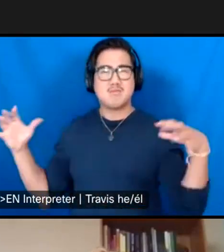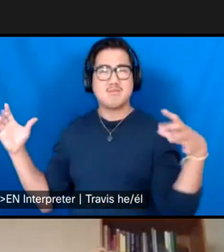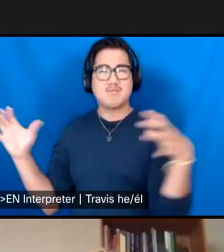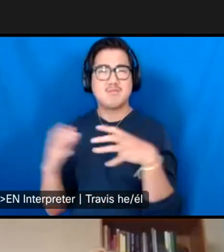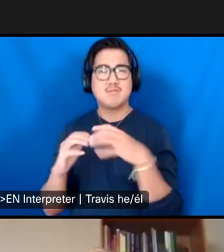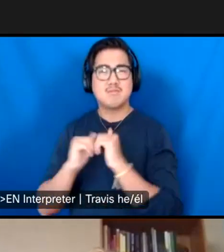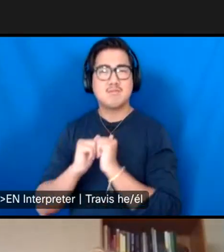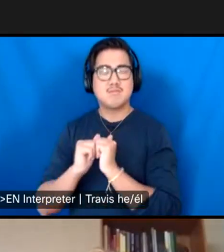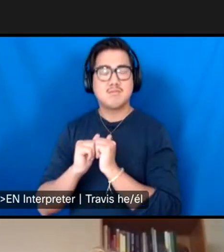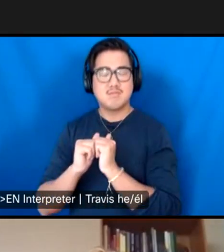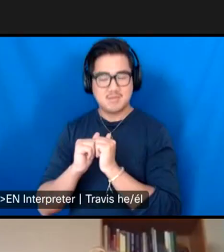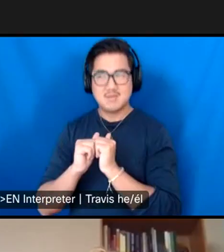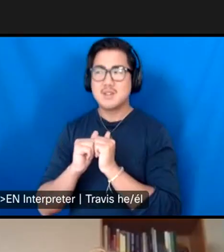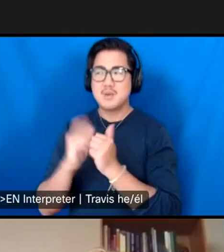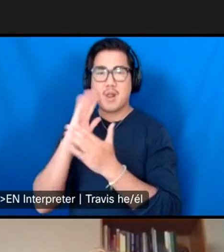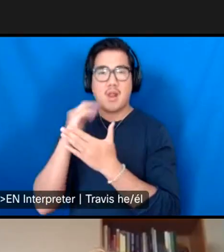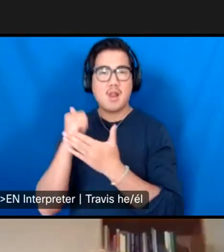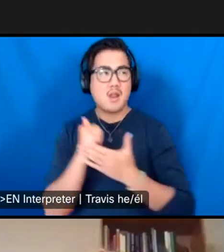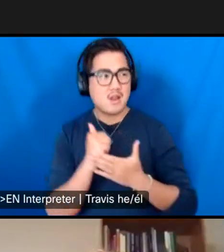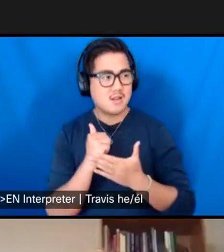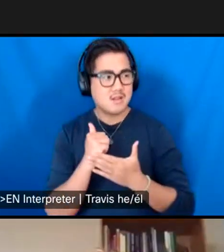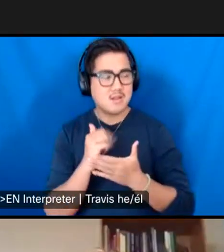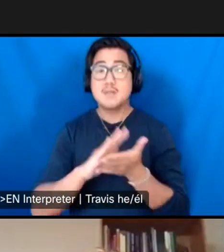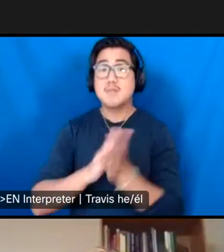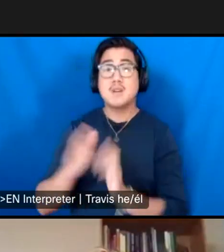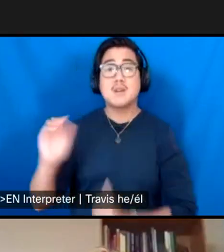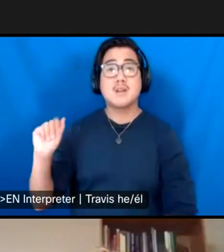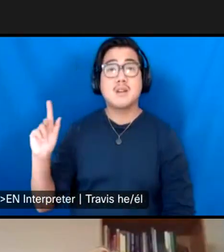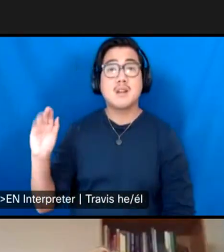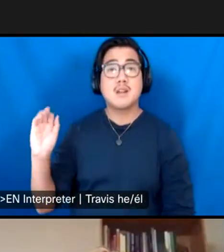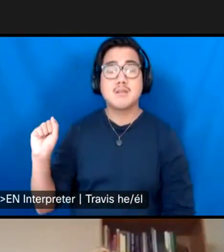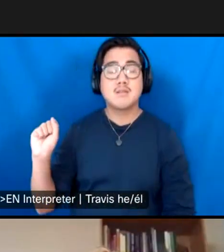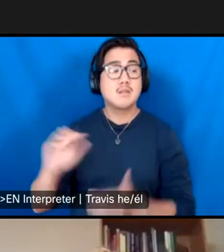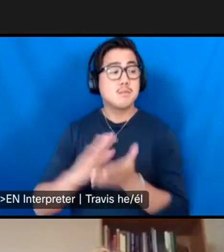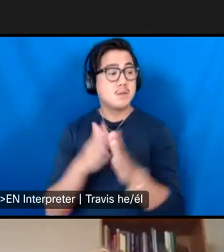us to be the allies, to be the community members